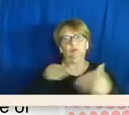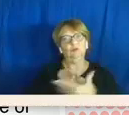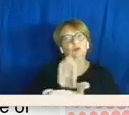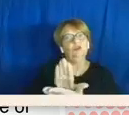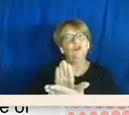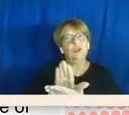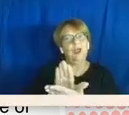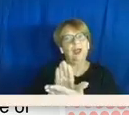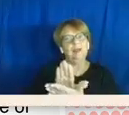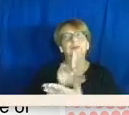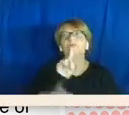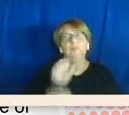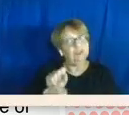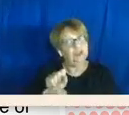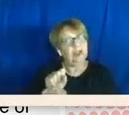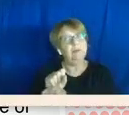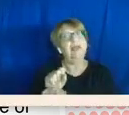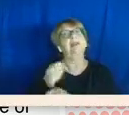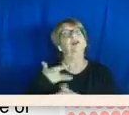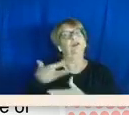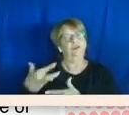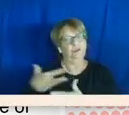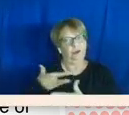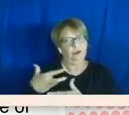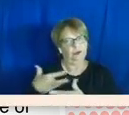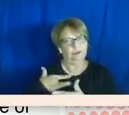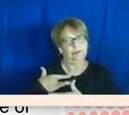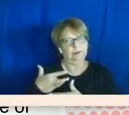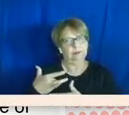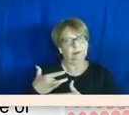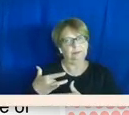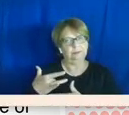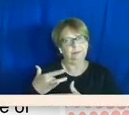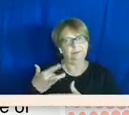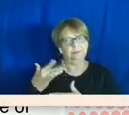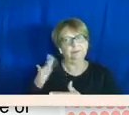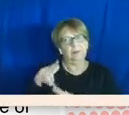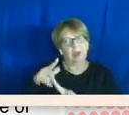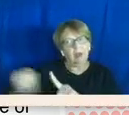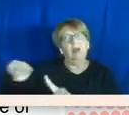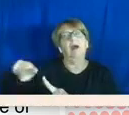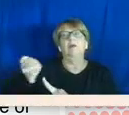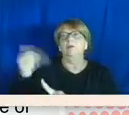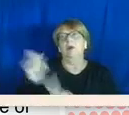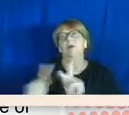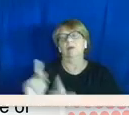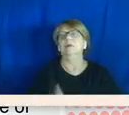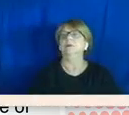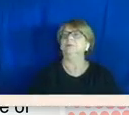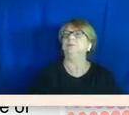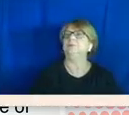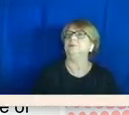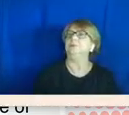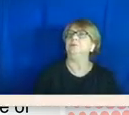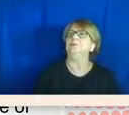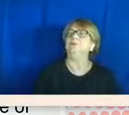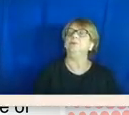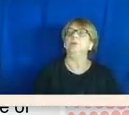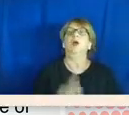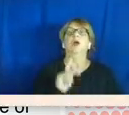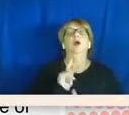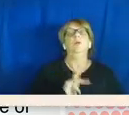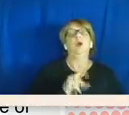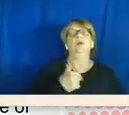legitimate concerns by these various stakeholders. Personally, I refer